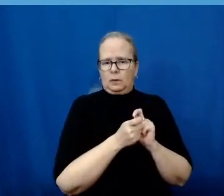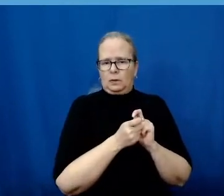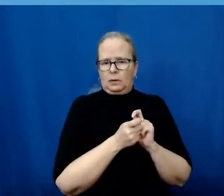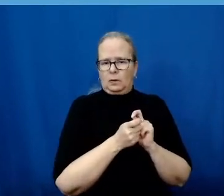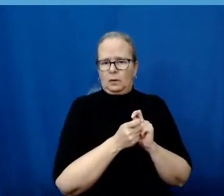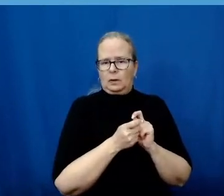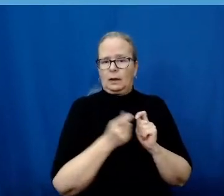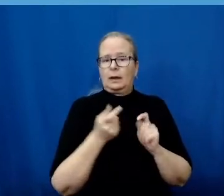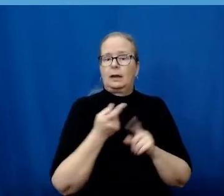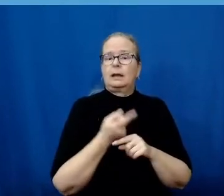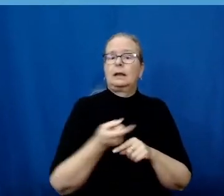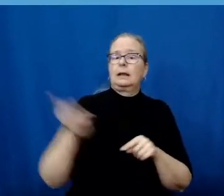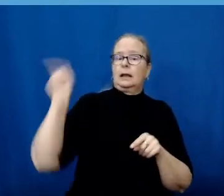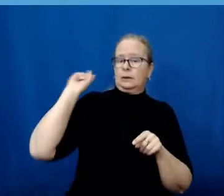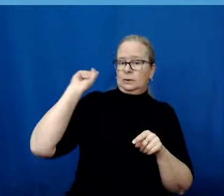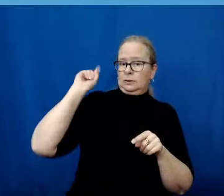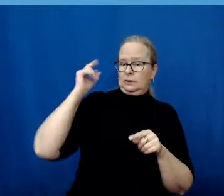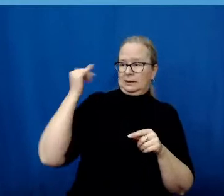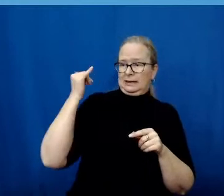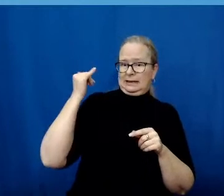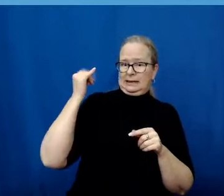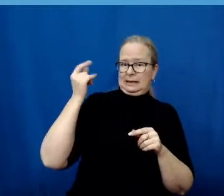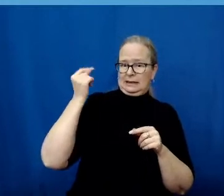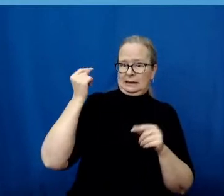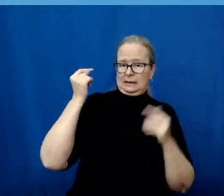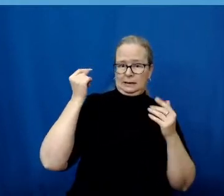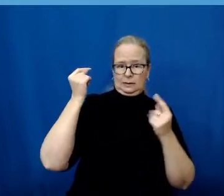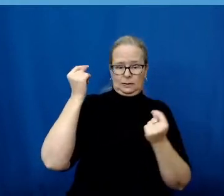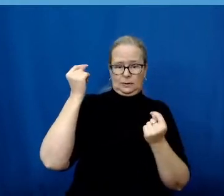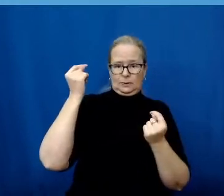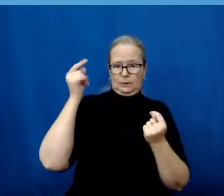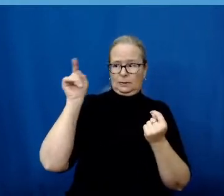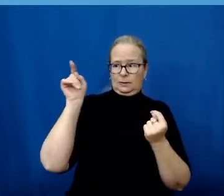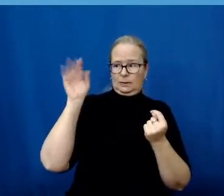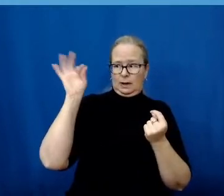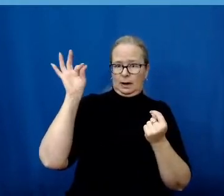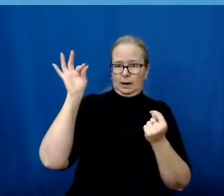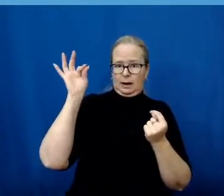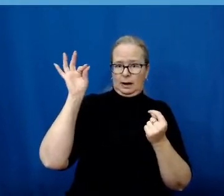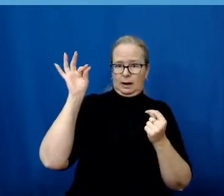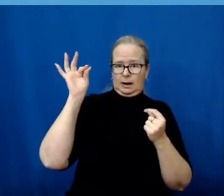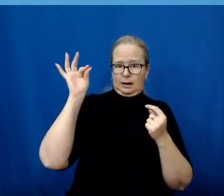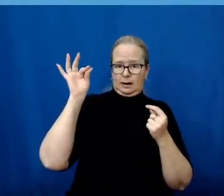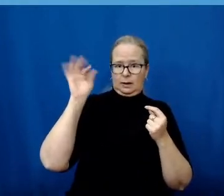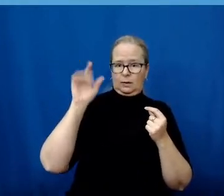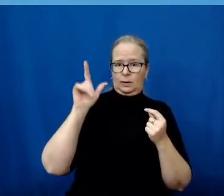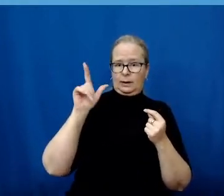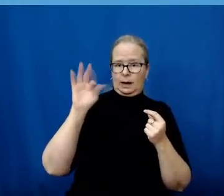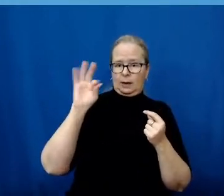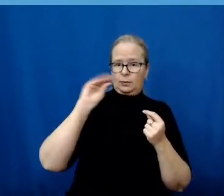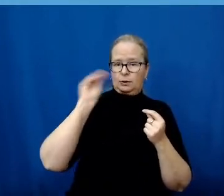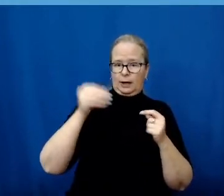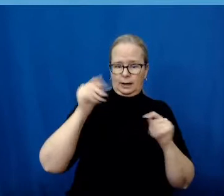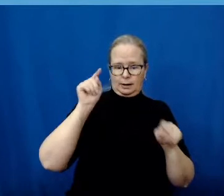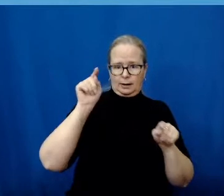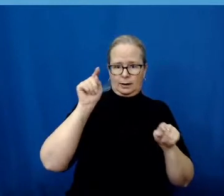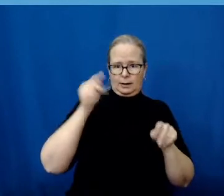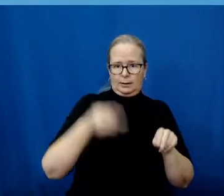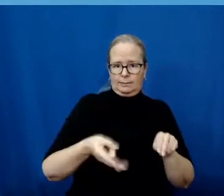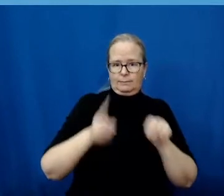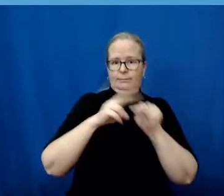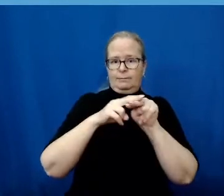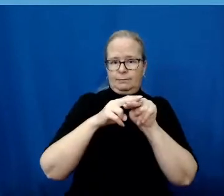up from 59 by a 39% increase. So 59 to 82 is a 39% increase. Hope that's making sense.